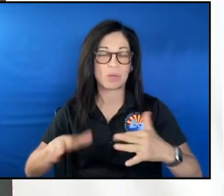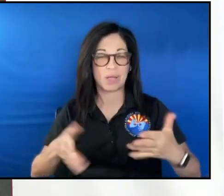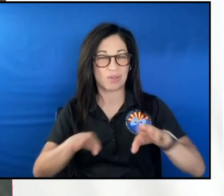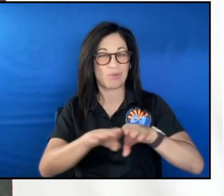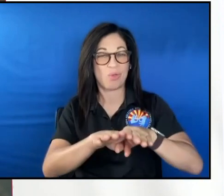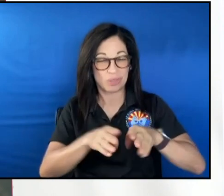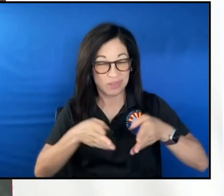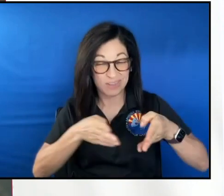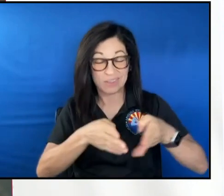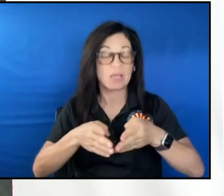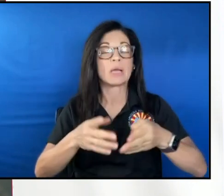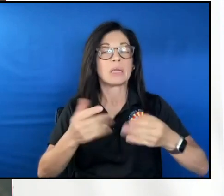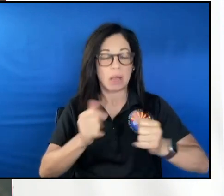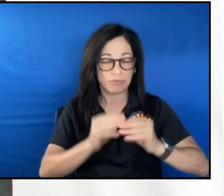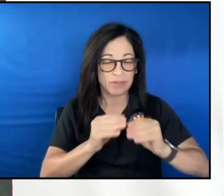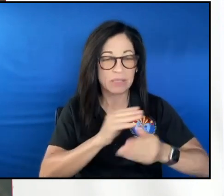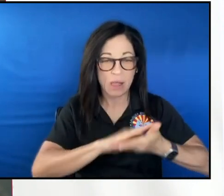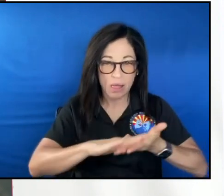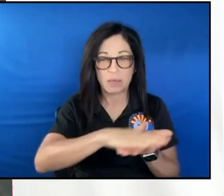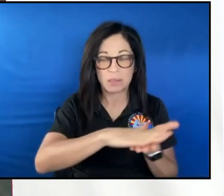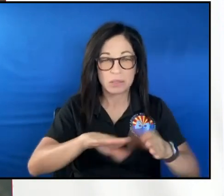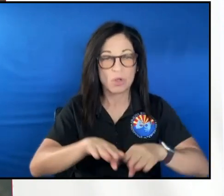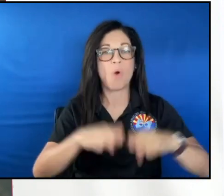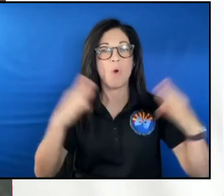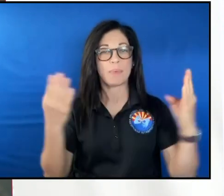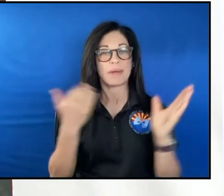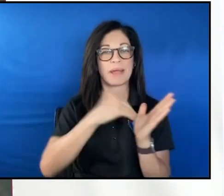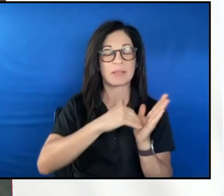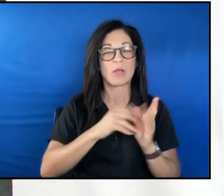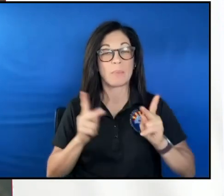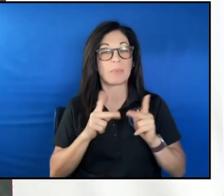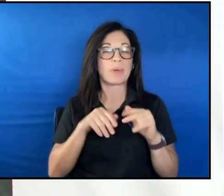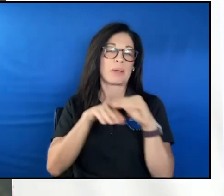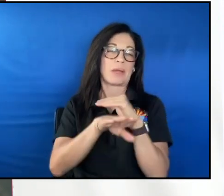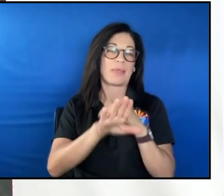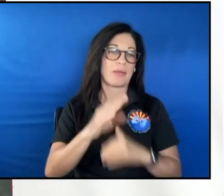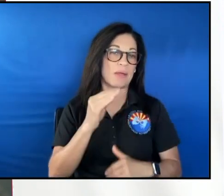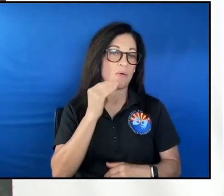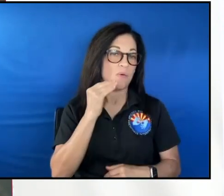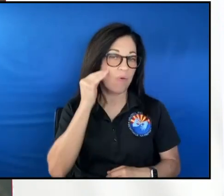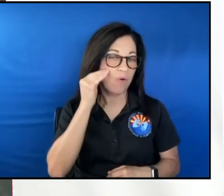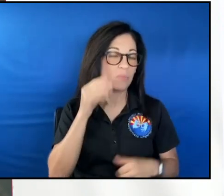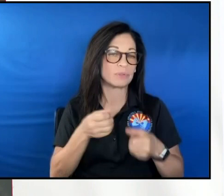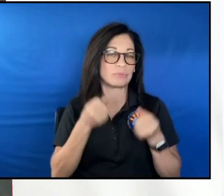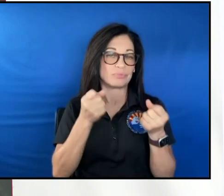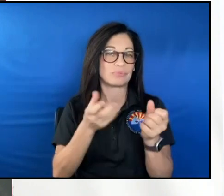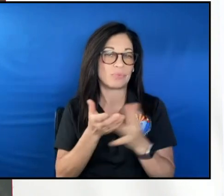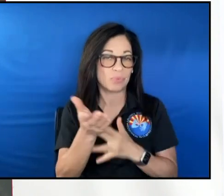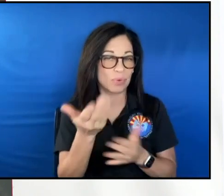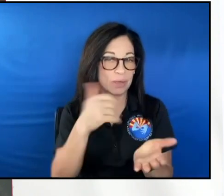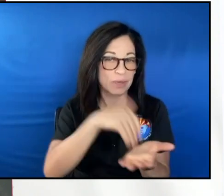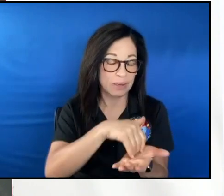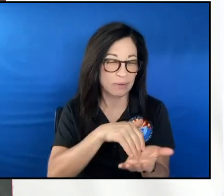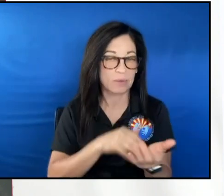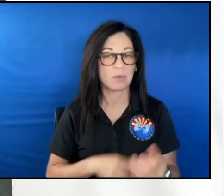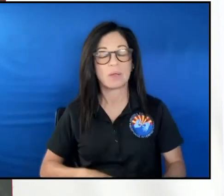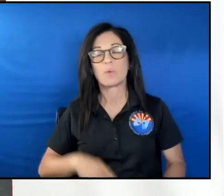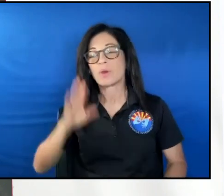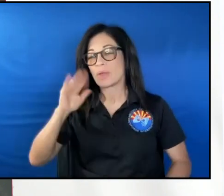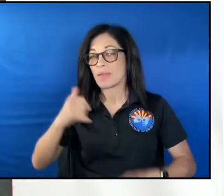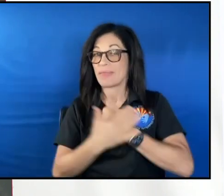so that the public could gain access to their homes. So we'll be assisting that. That we know the county's pretty